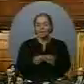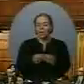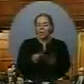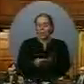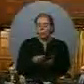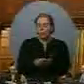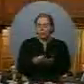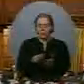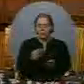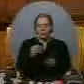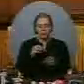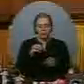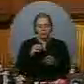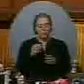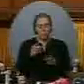Mr.